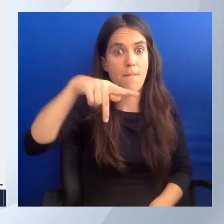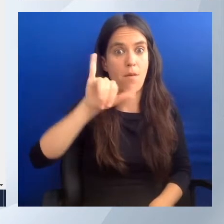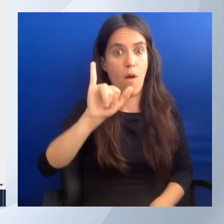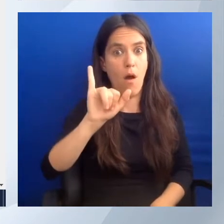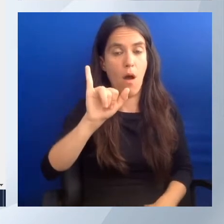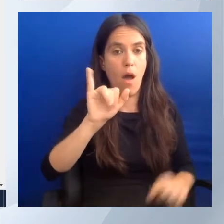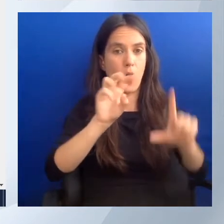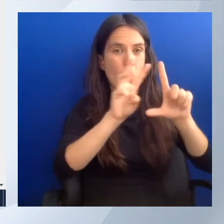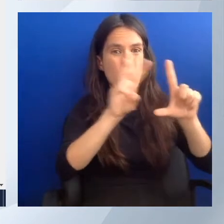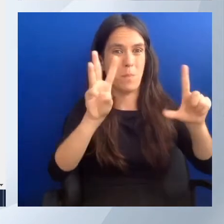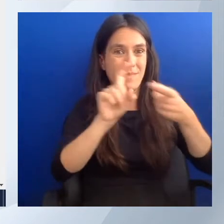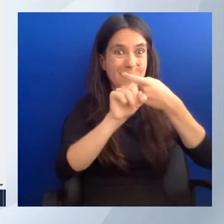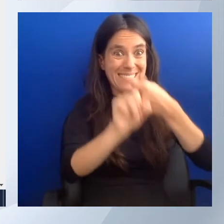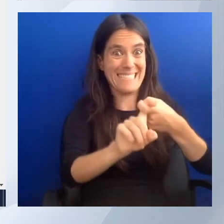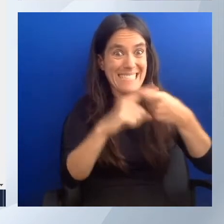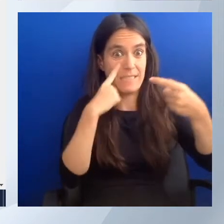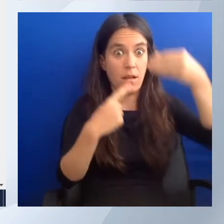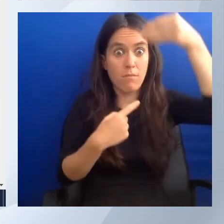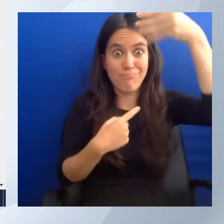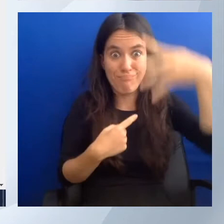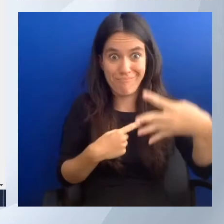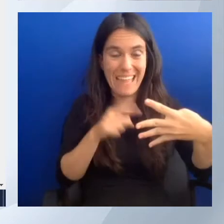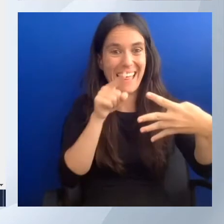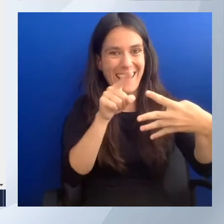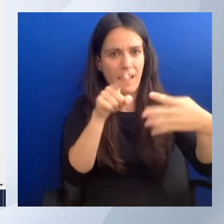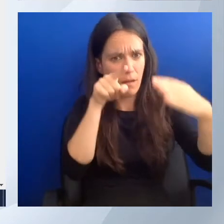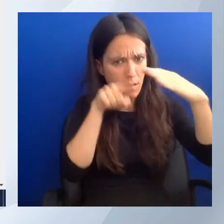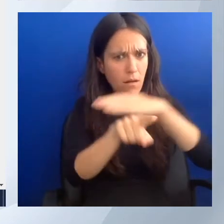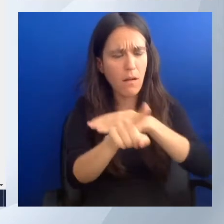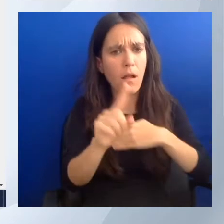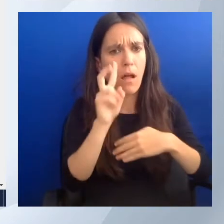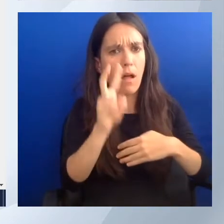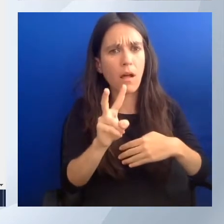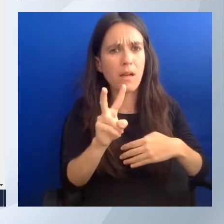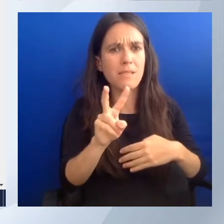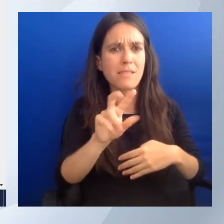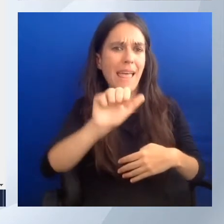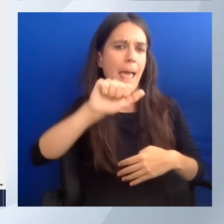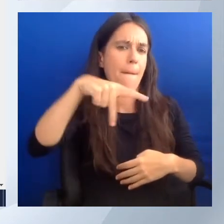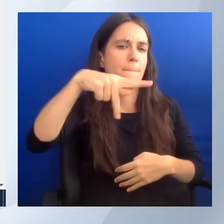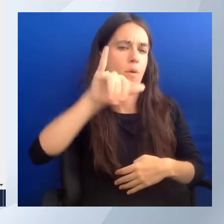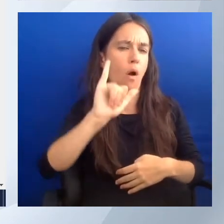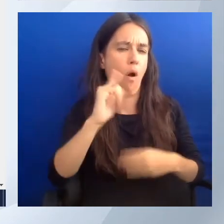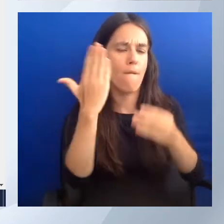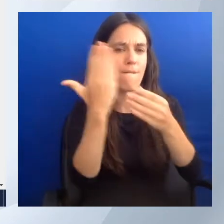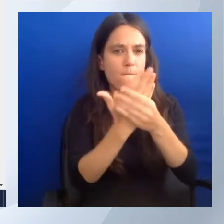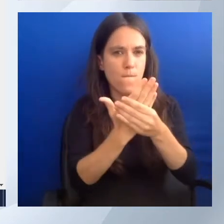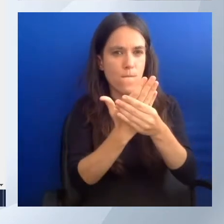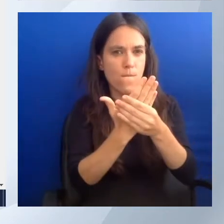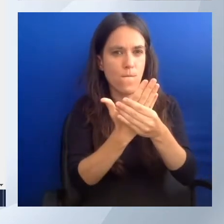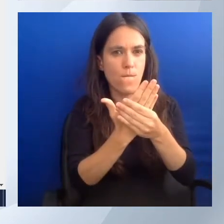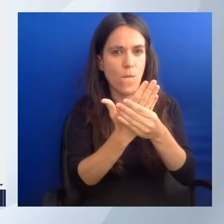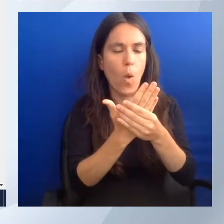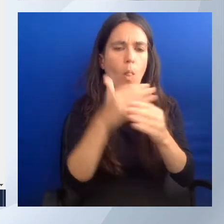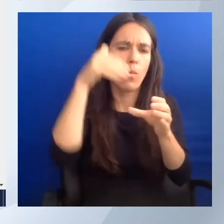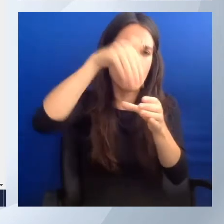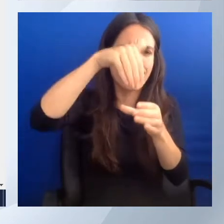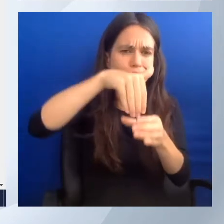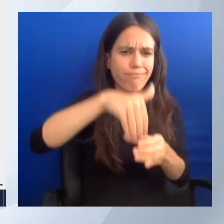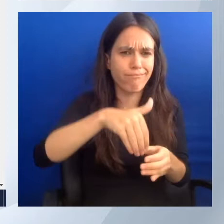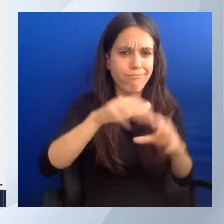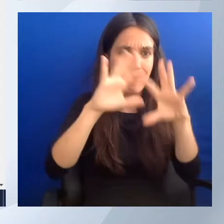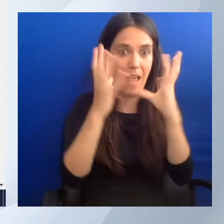if you look at that, all you need to do is you'll need to have a API folder with the content in there. So there is this